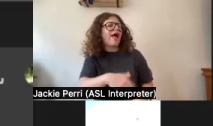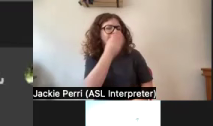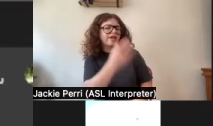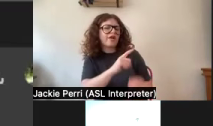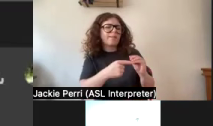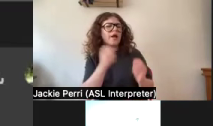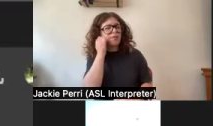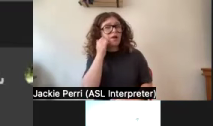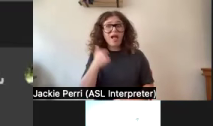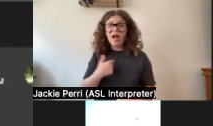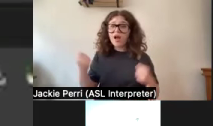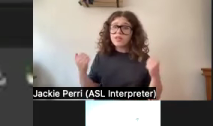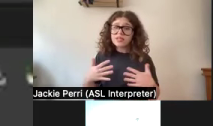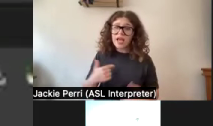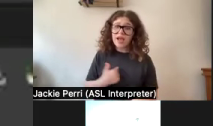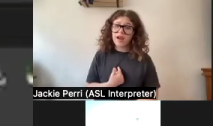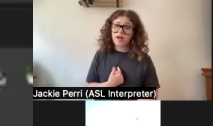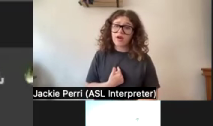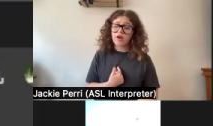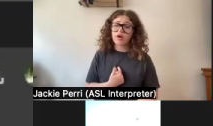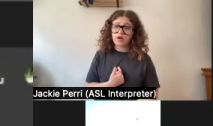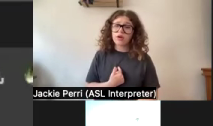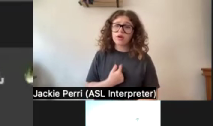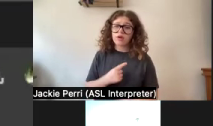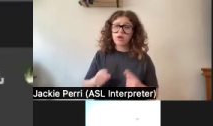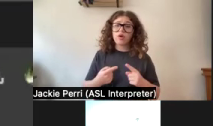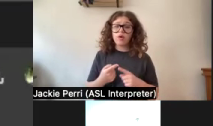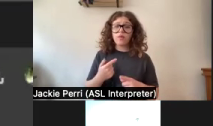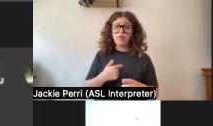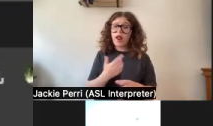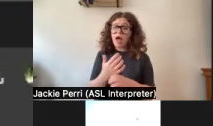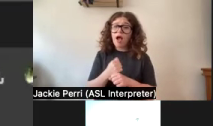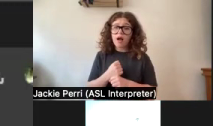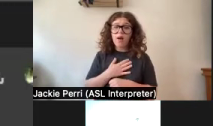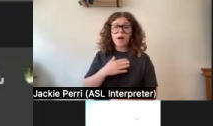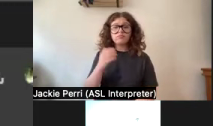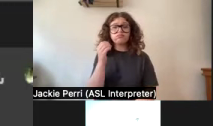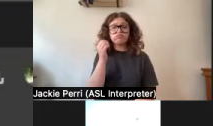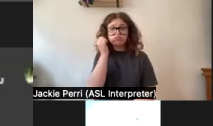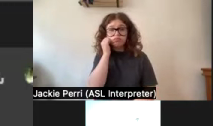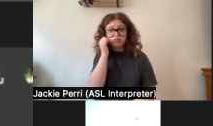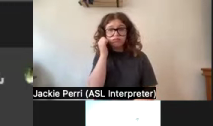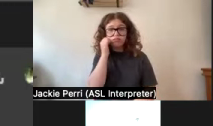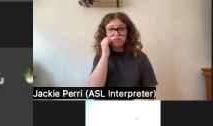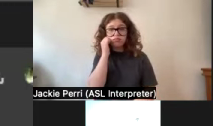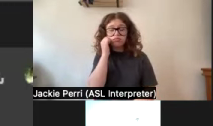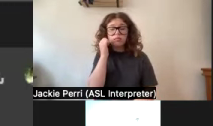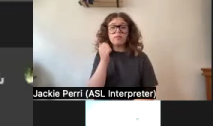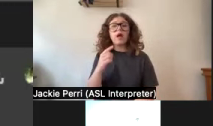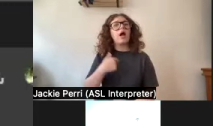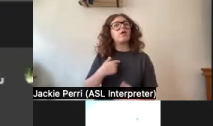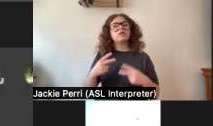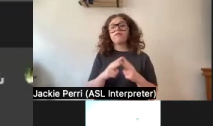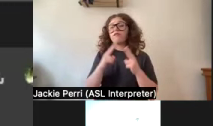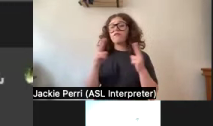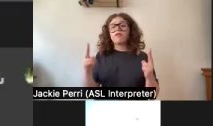was scared am, when, por cualquier cosa, era una niña muy miedosa. well, I was a very, Mi mamá